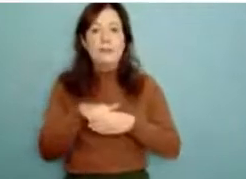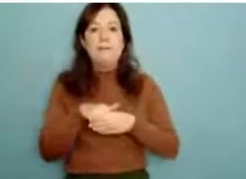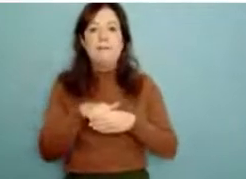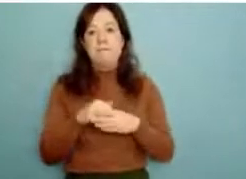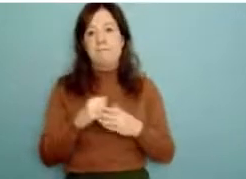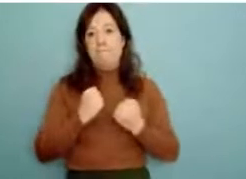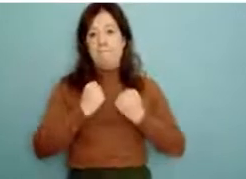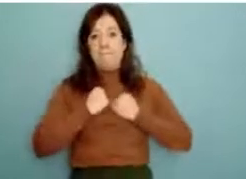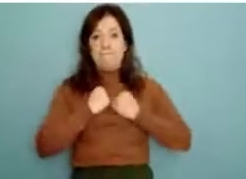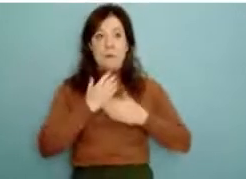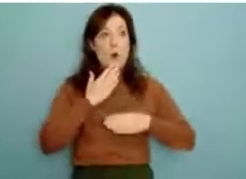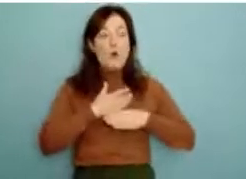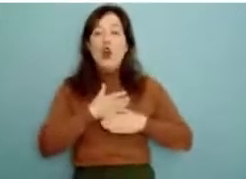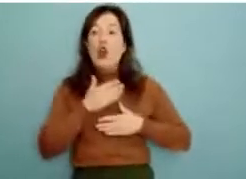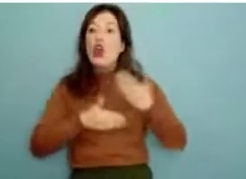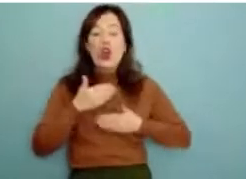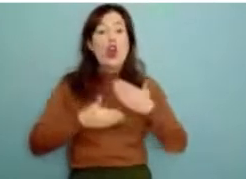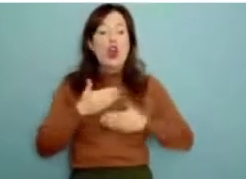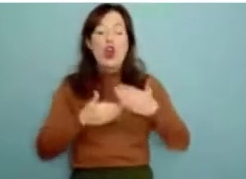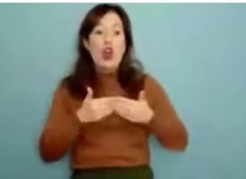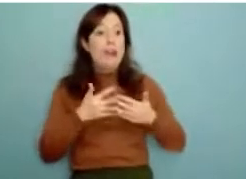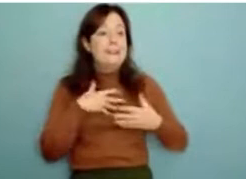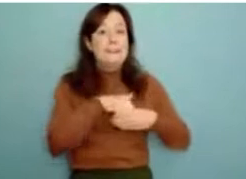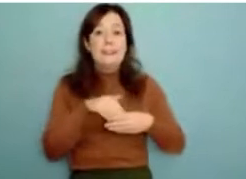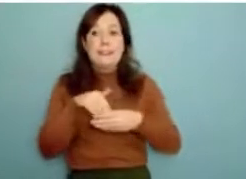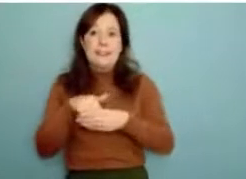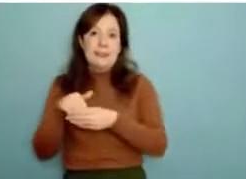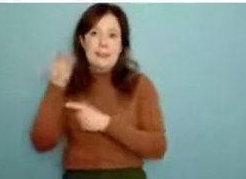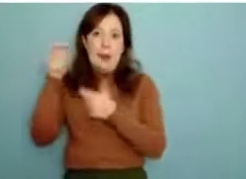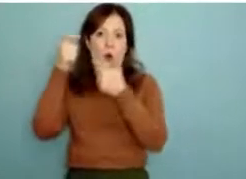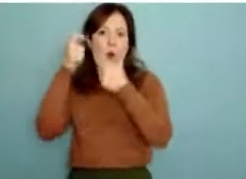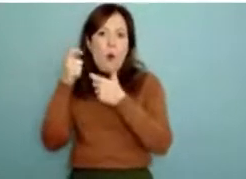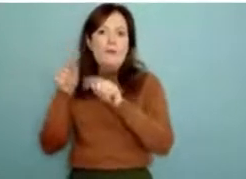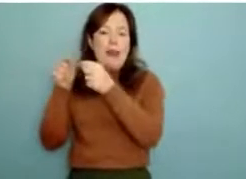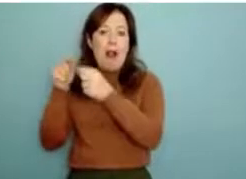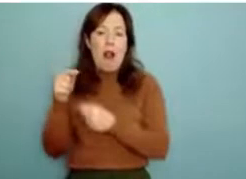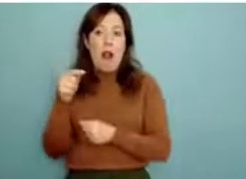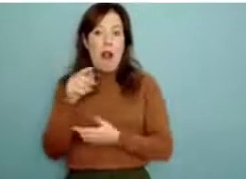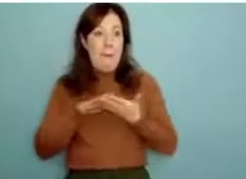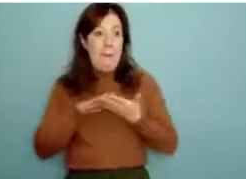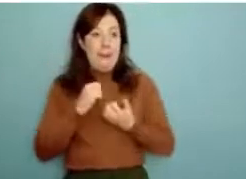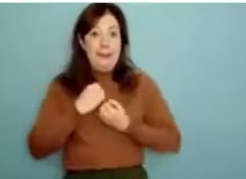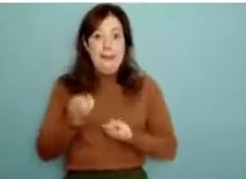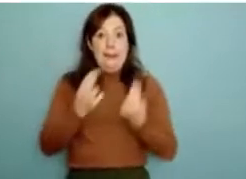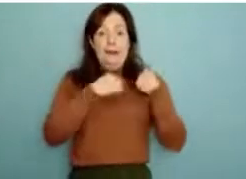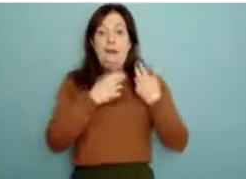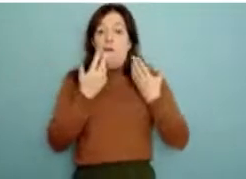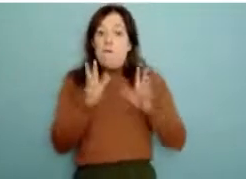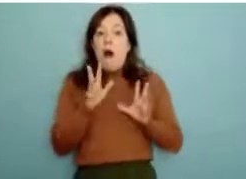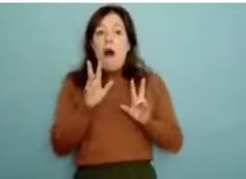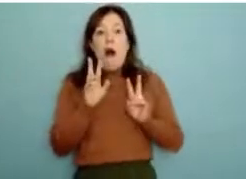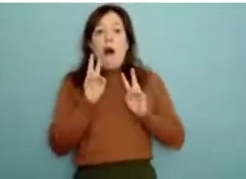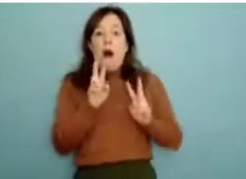was involved in, requested by the Court of Appeal, I was required to watch a large amount of the most